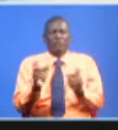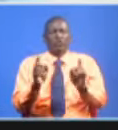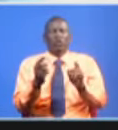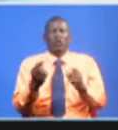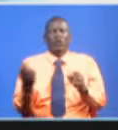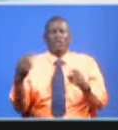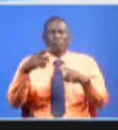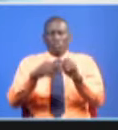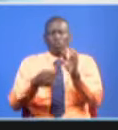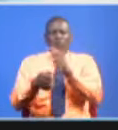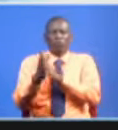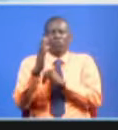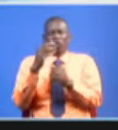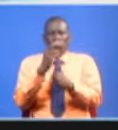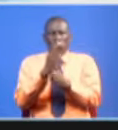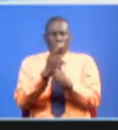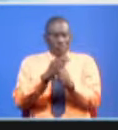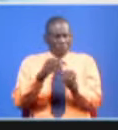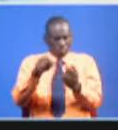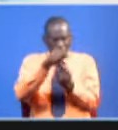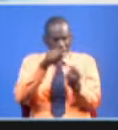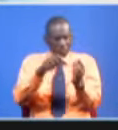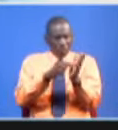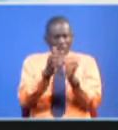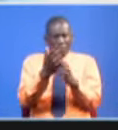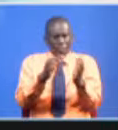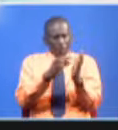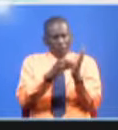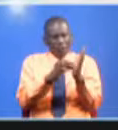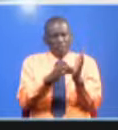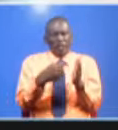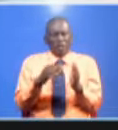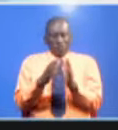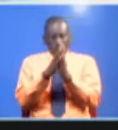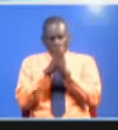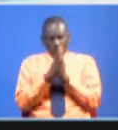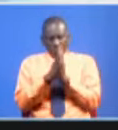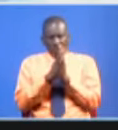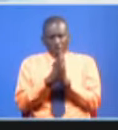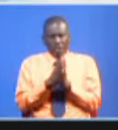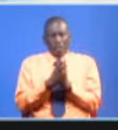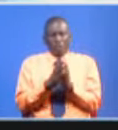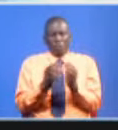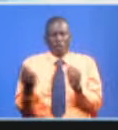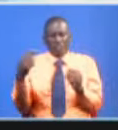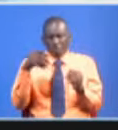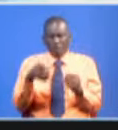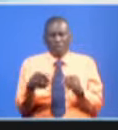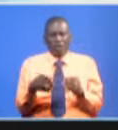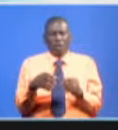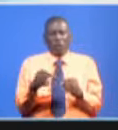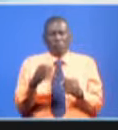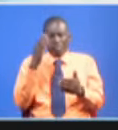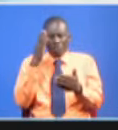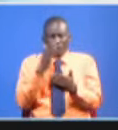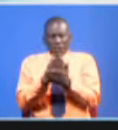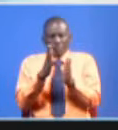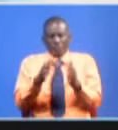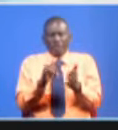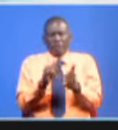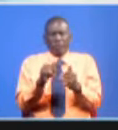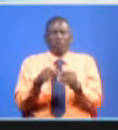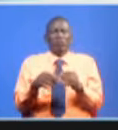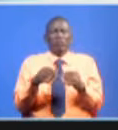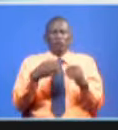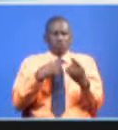God, using scriptures, specific scriptures, and saying we were prayed in, we got here because we are believers, and that sort of thing. I want you to